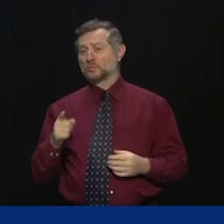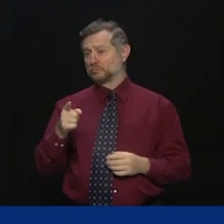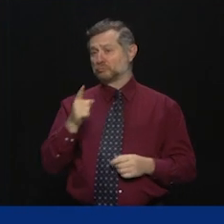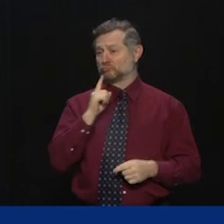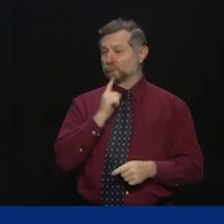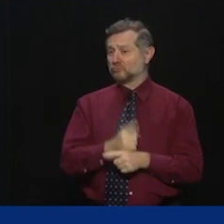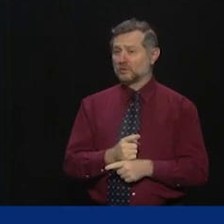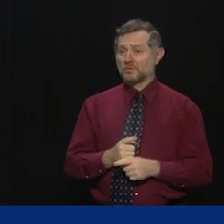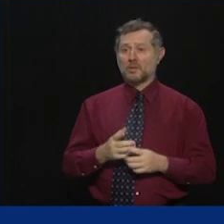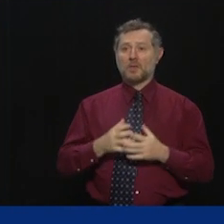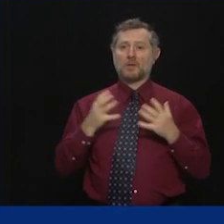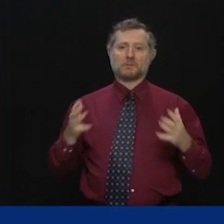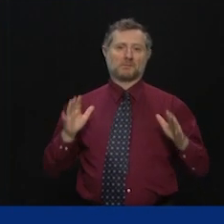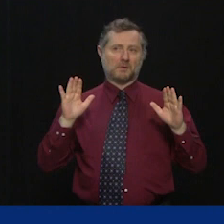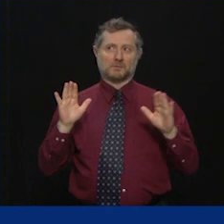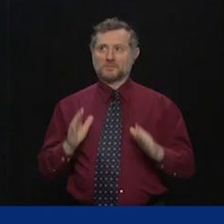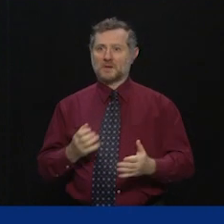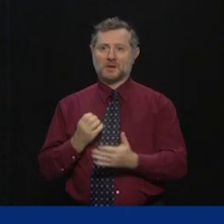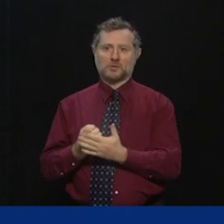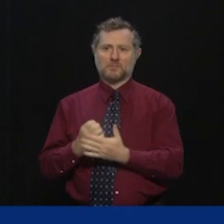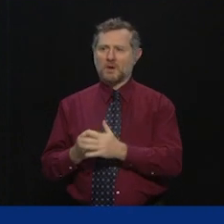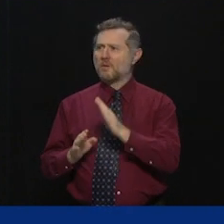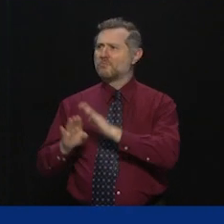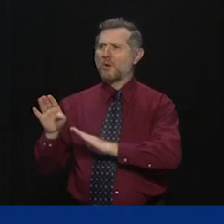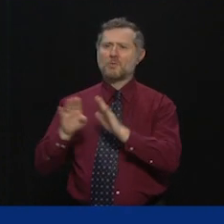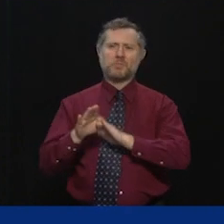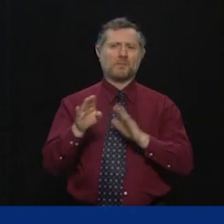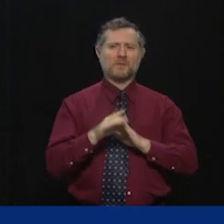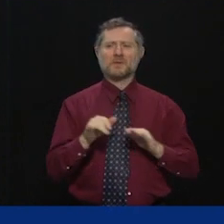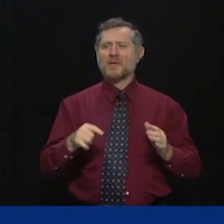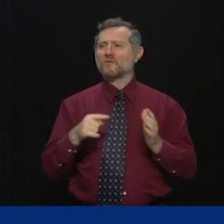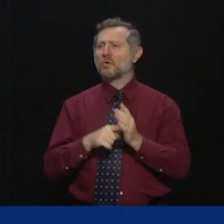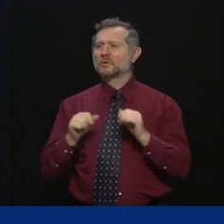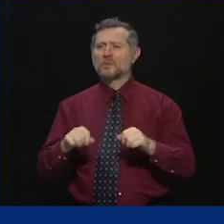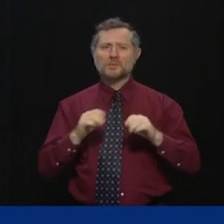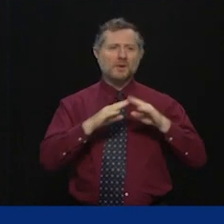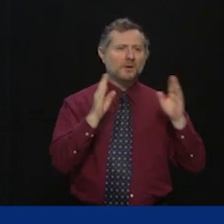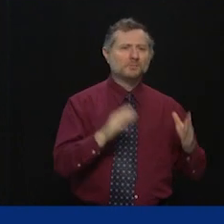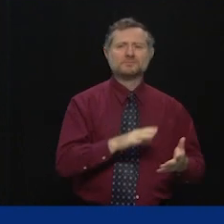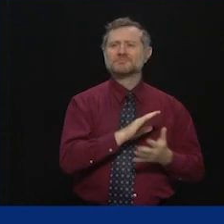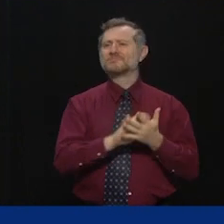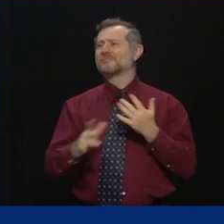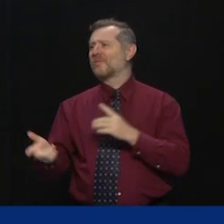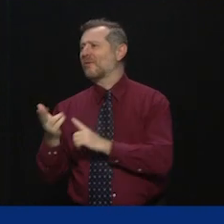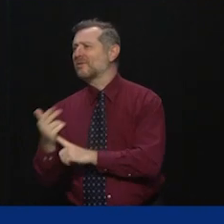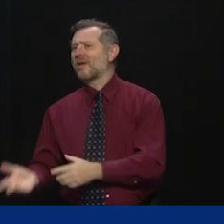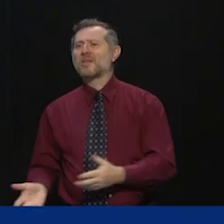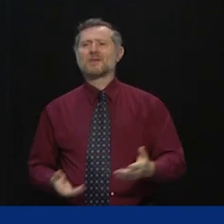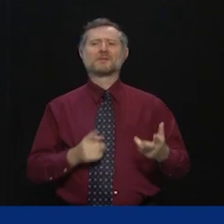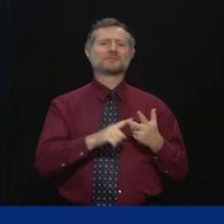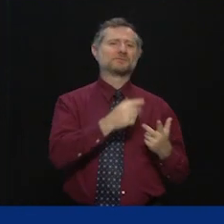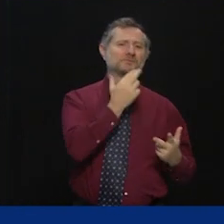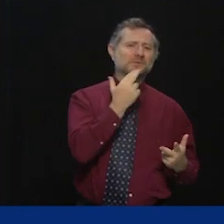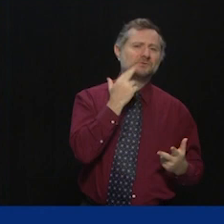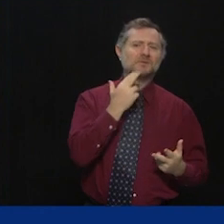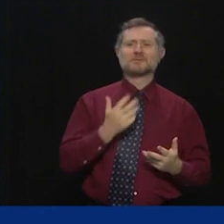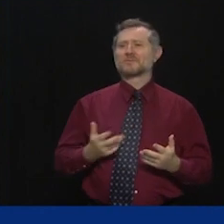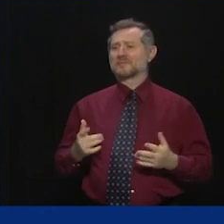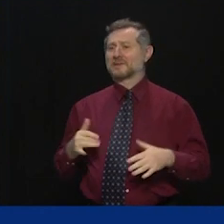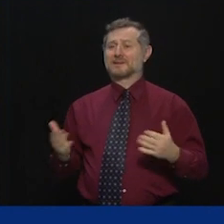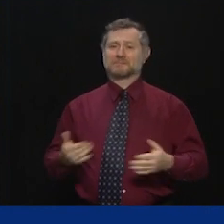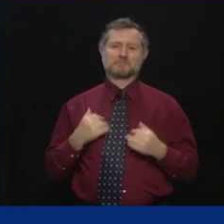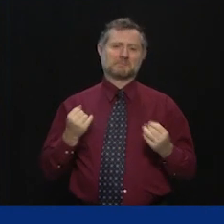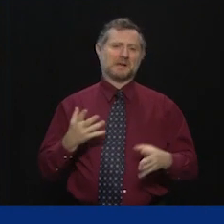great economic development announcements, affordable housing, hotels, new restaurants. I have walked these streets so many times. I've gotten to know